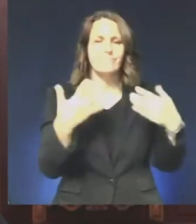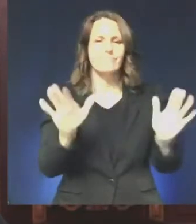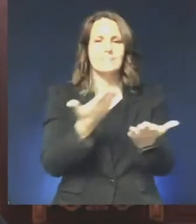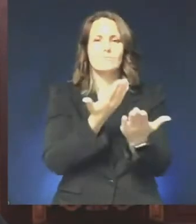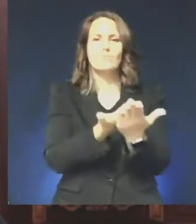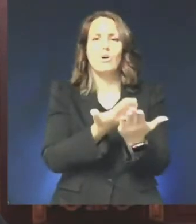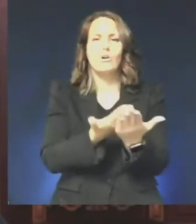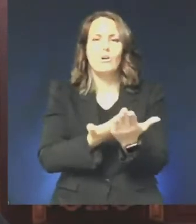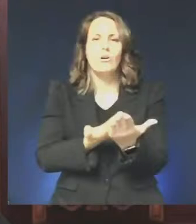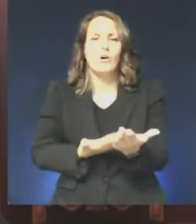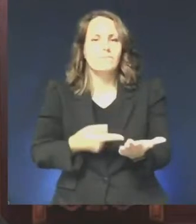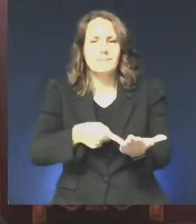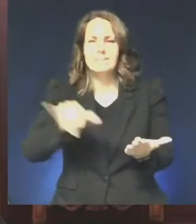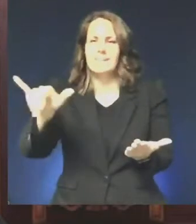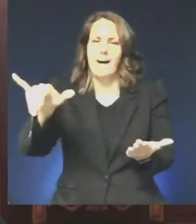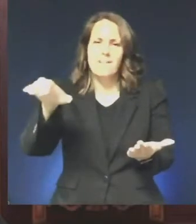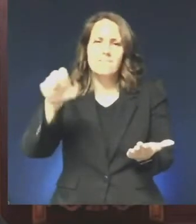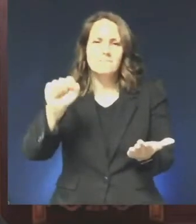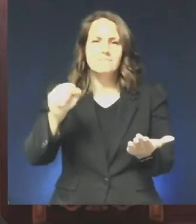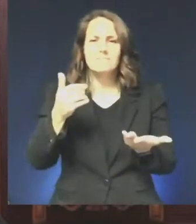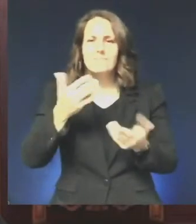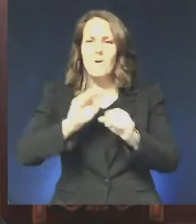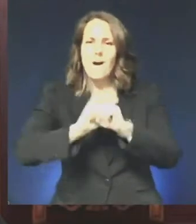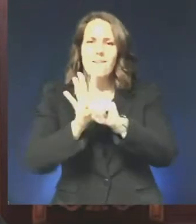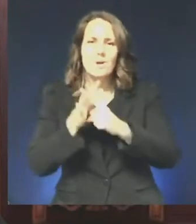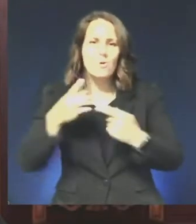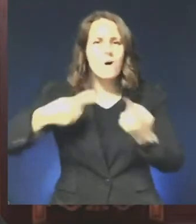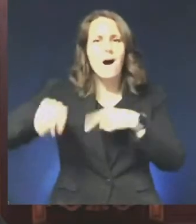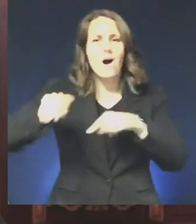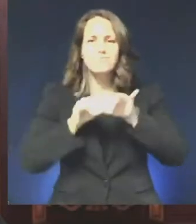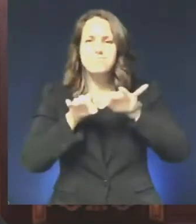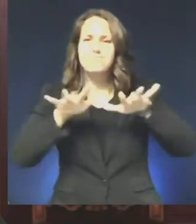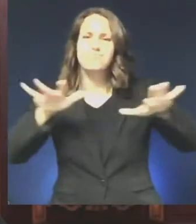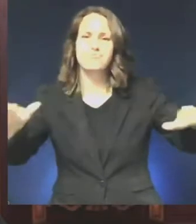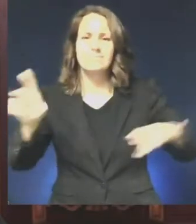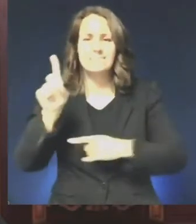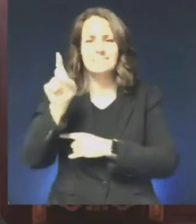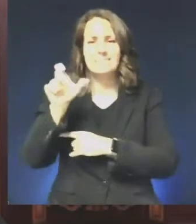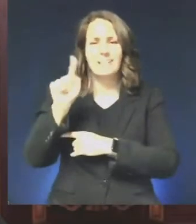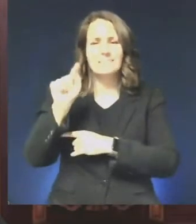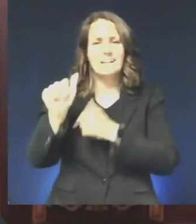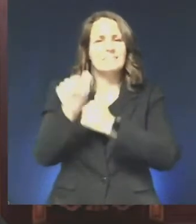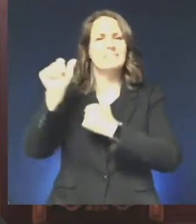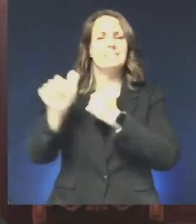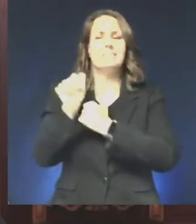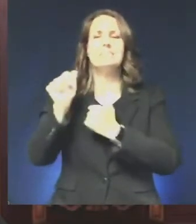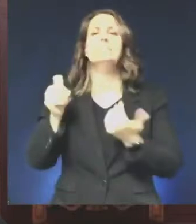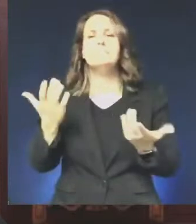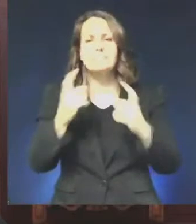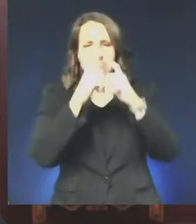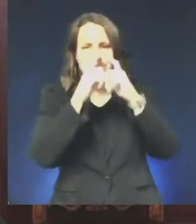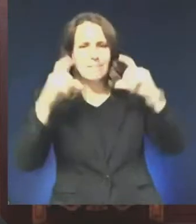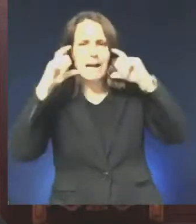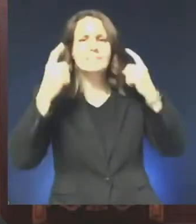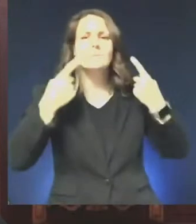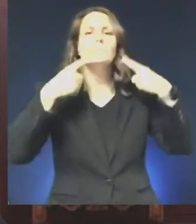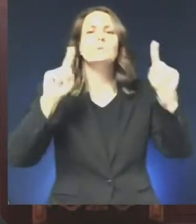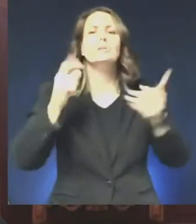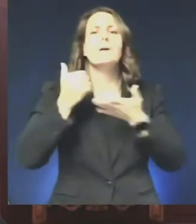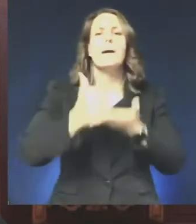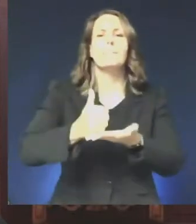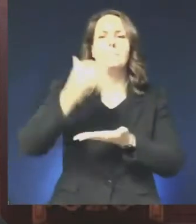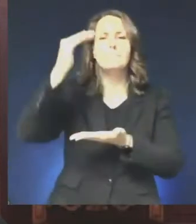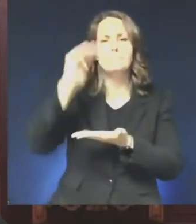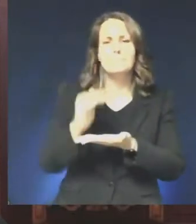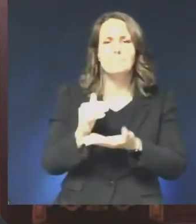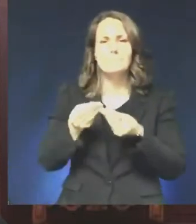so my pitch is the same as the new state superintendent's pitch, and that is the recommendations are high. It is